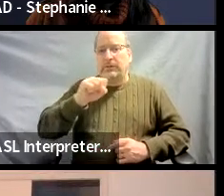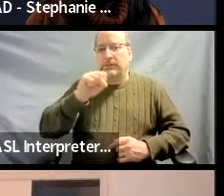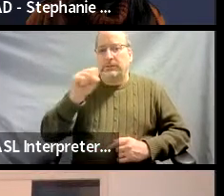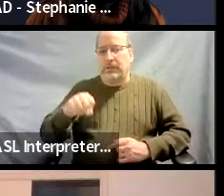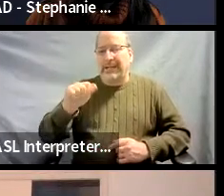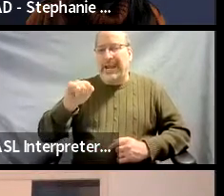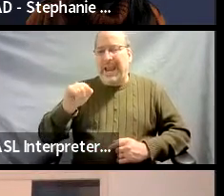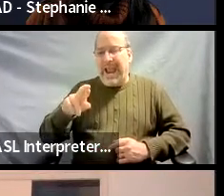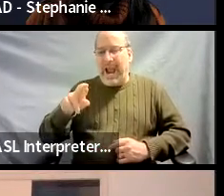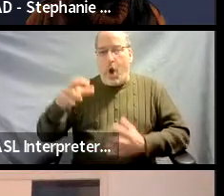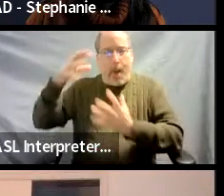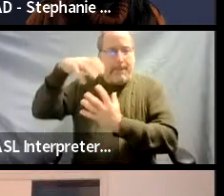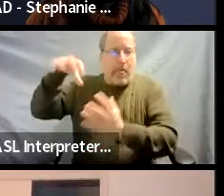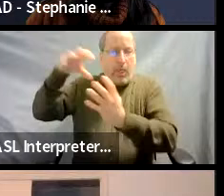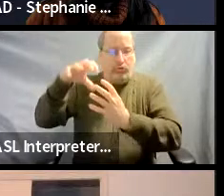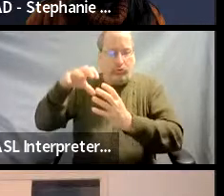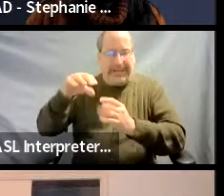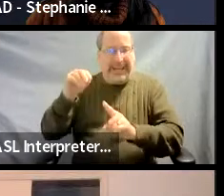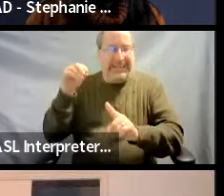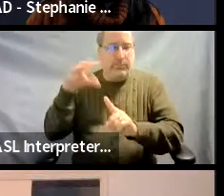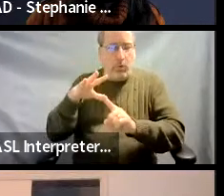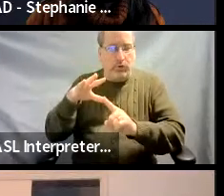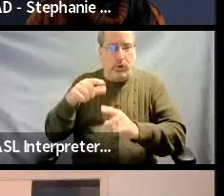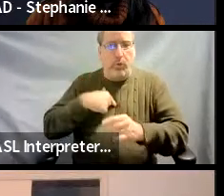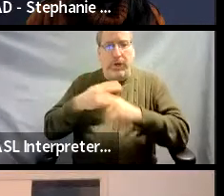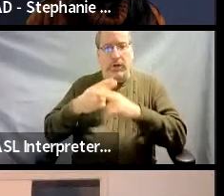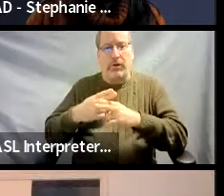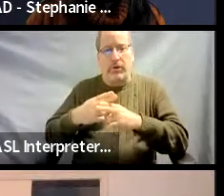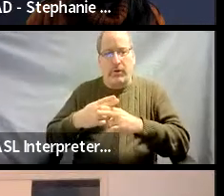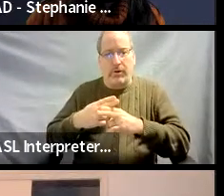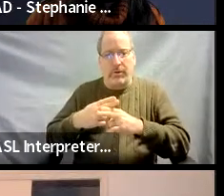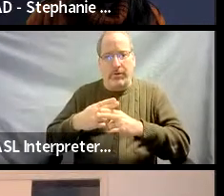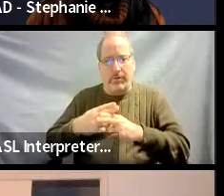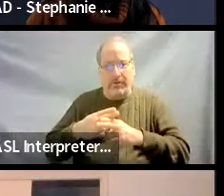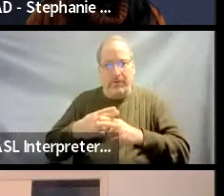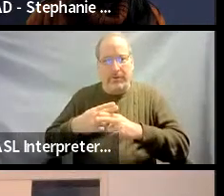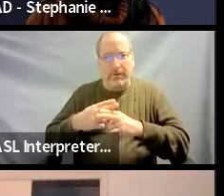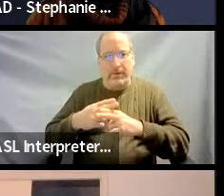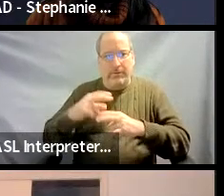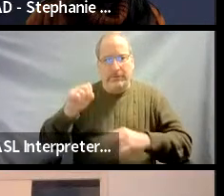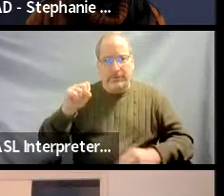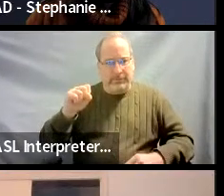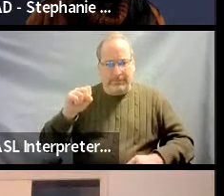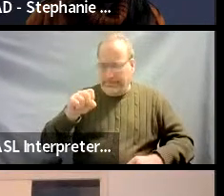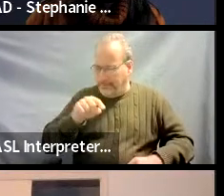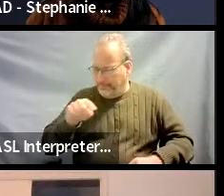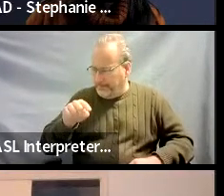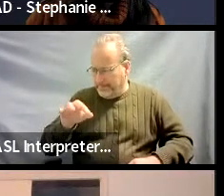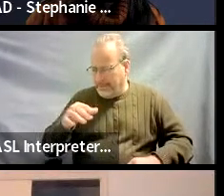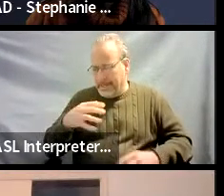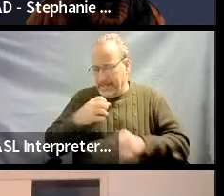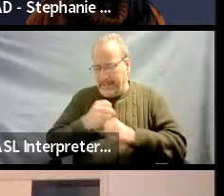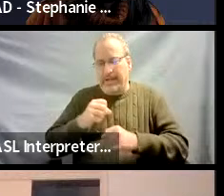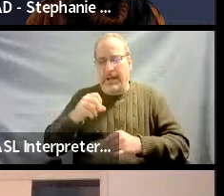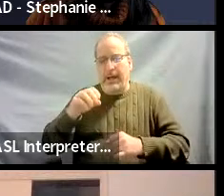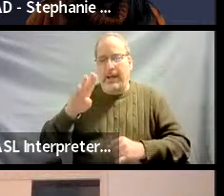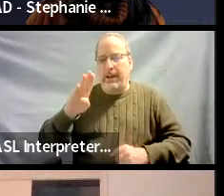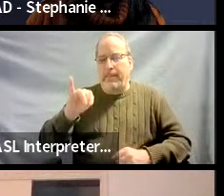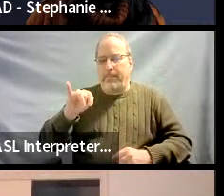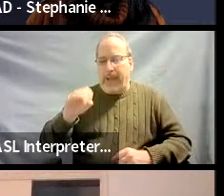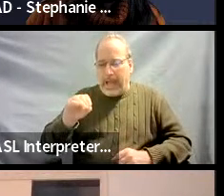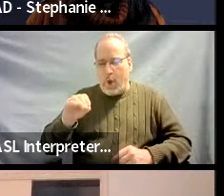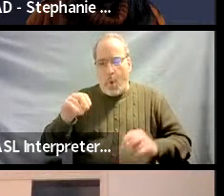Exposure Project, which we affectionately call SAPEP for short. It's a biomonitoring